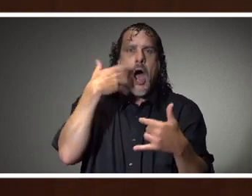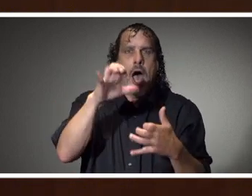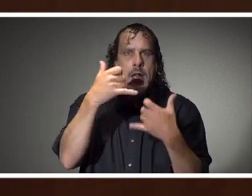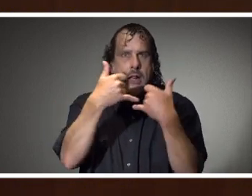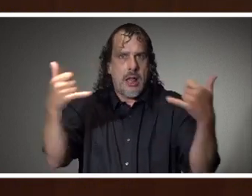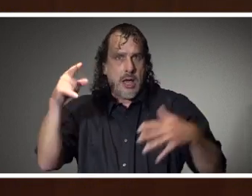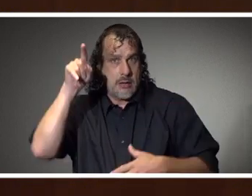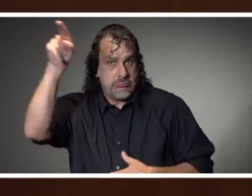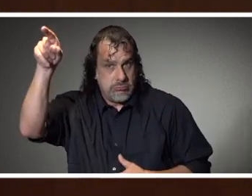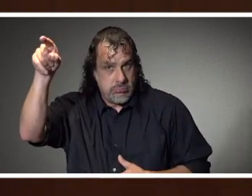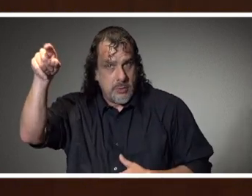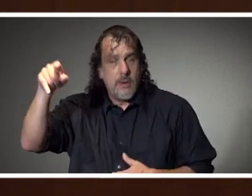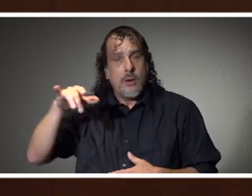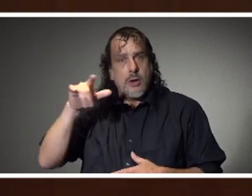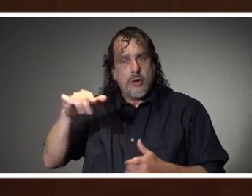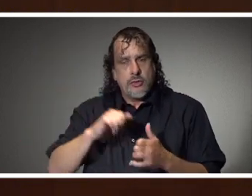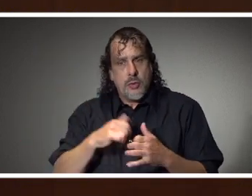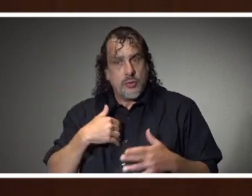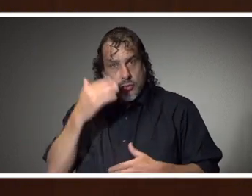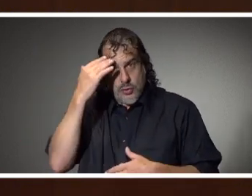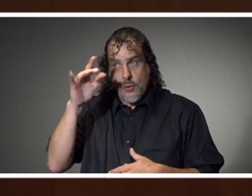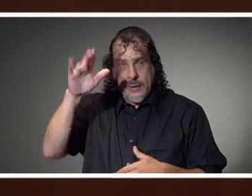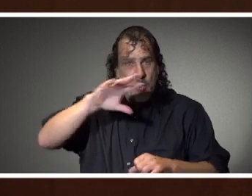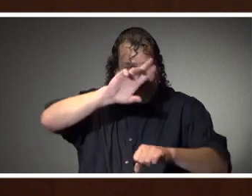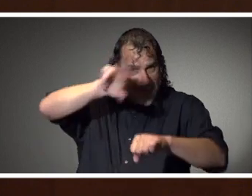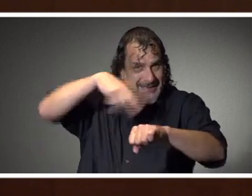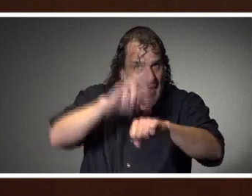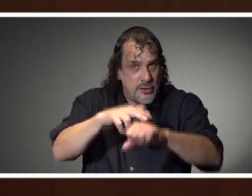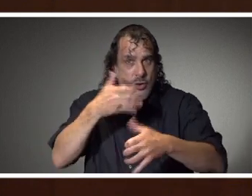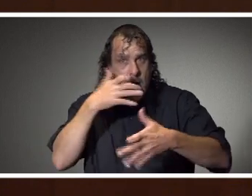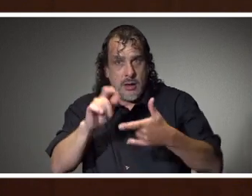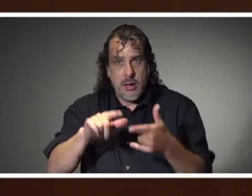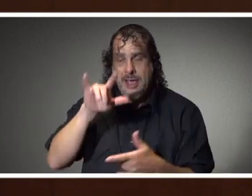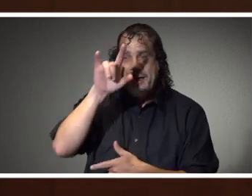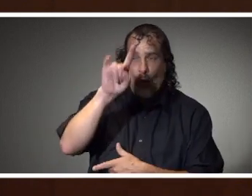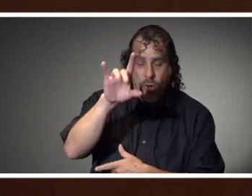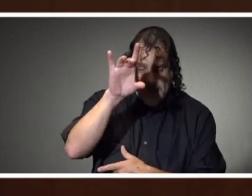that everyone knows that that resource is available. It is